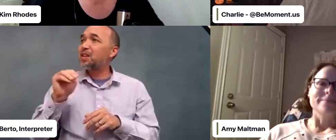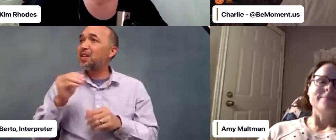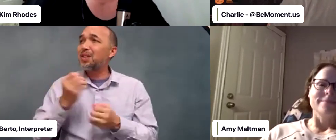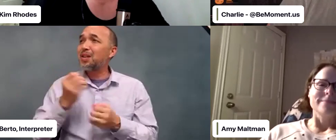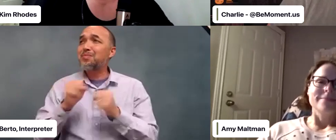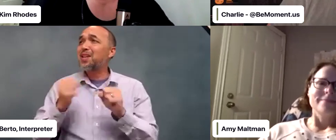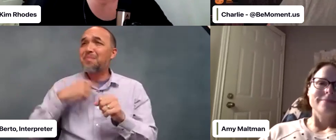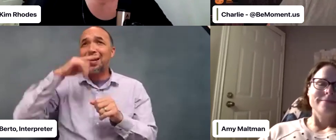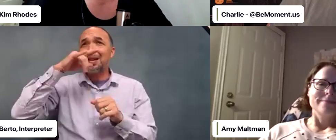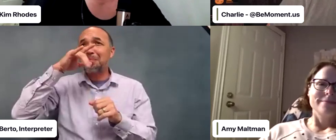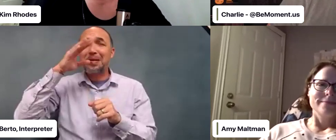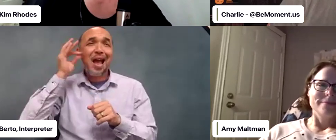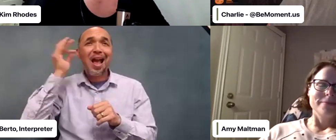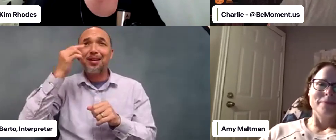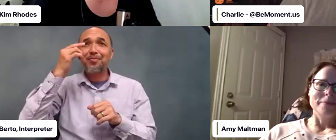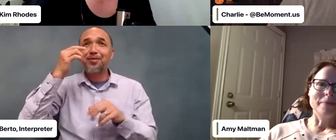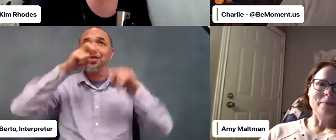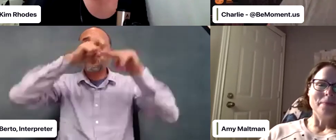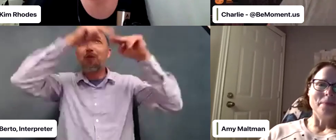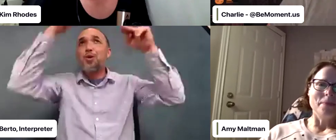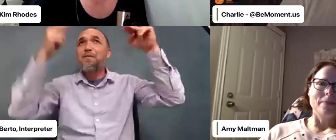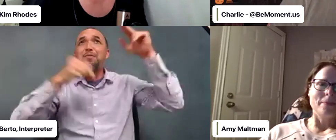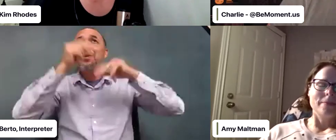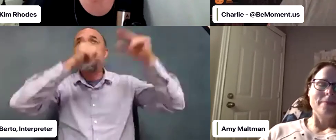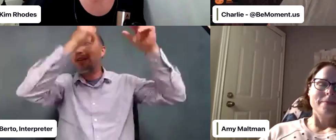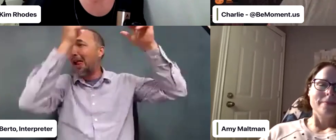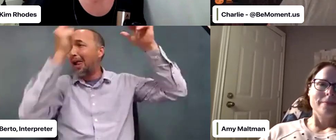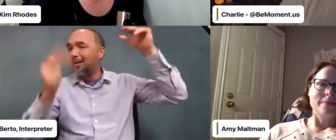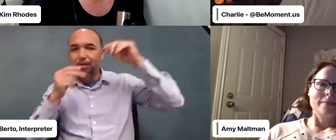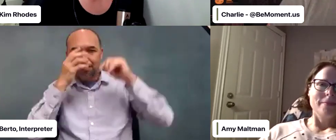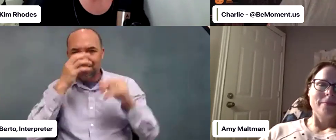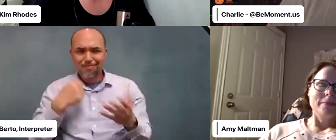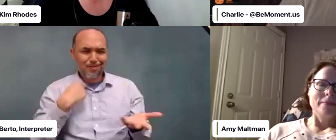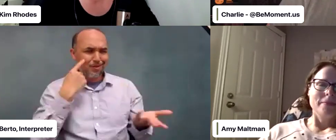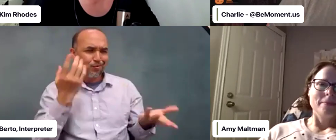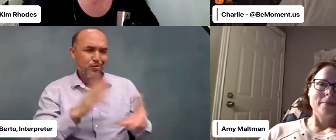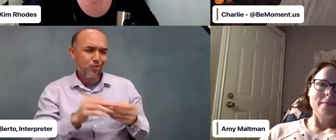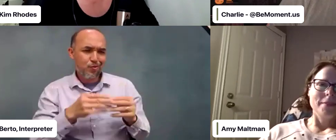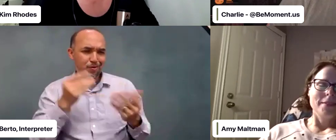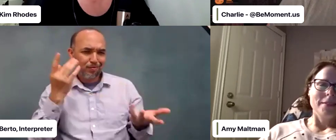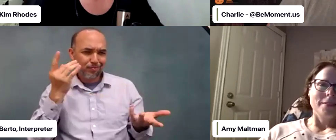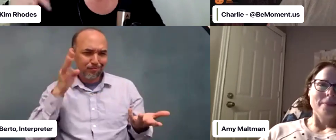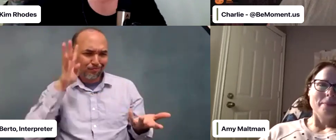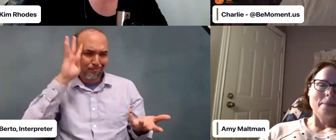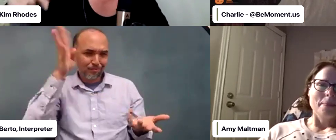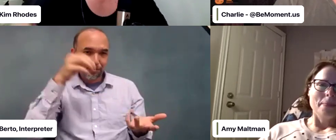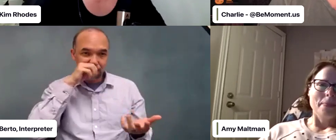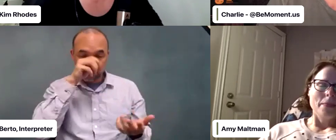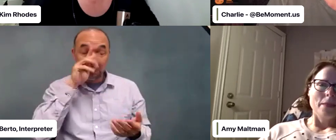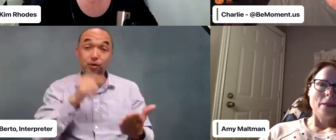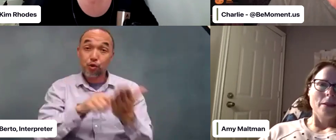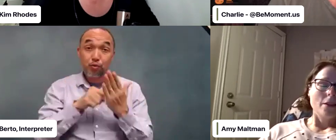a 30-story building. And, those, I thought that's what it was. And she showed it to me